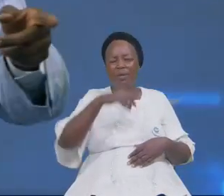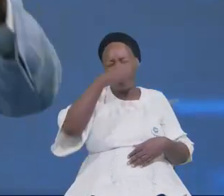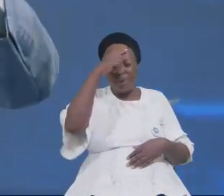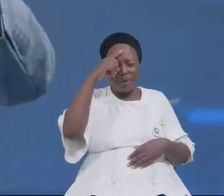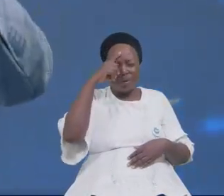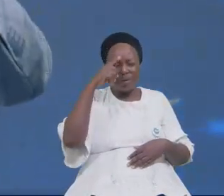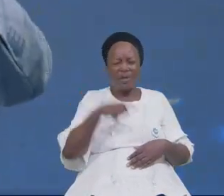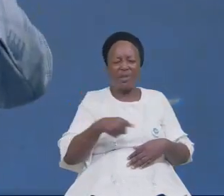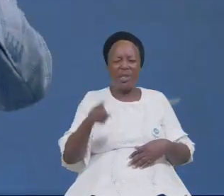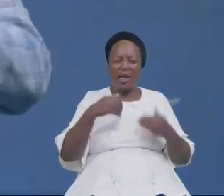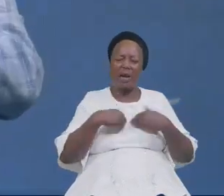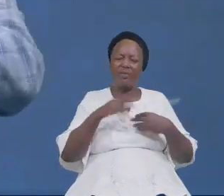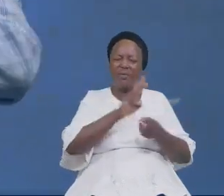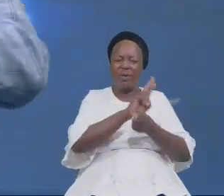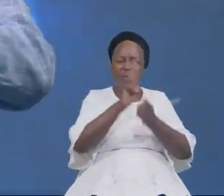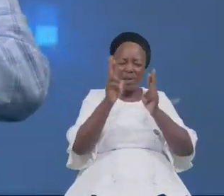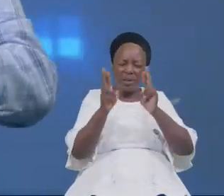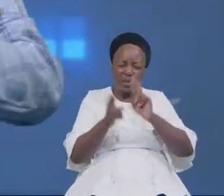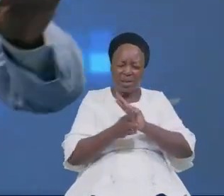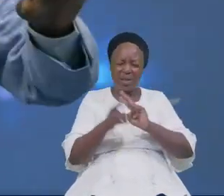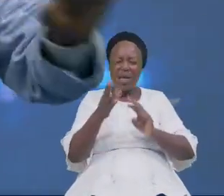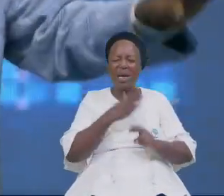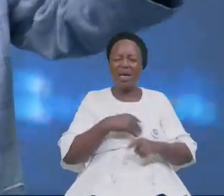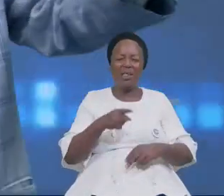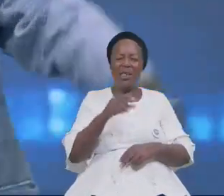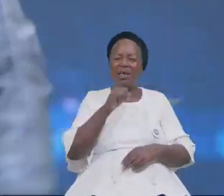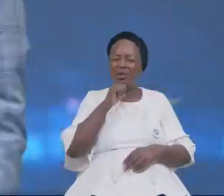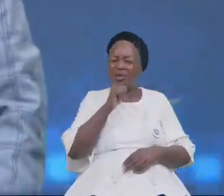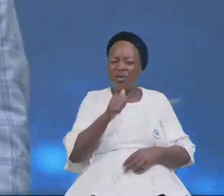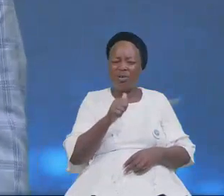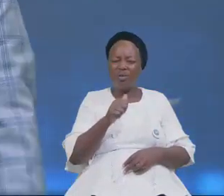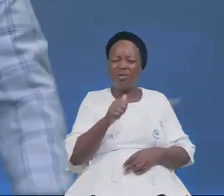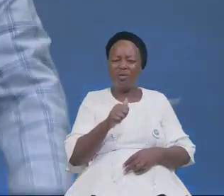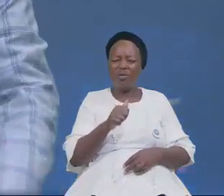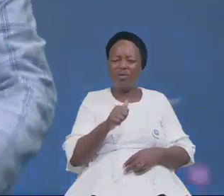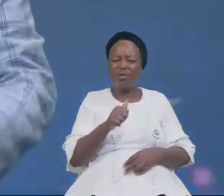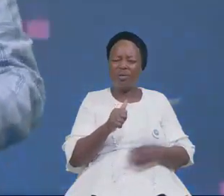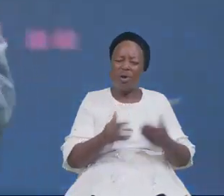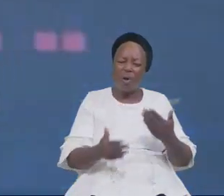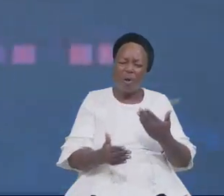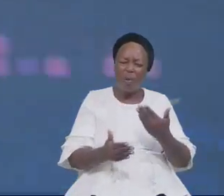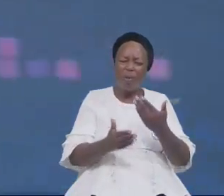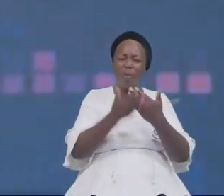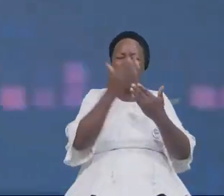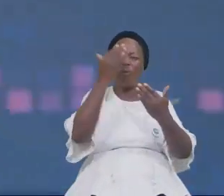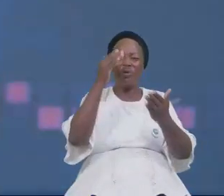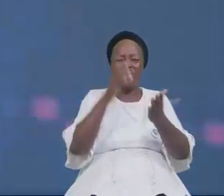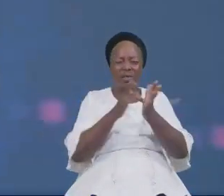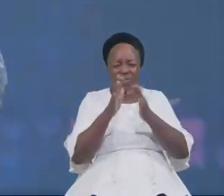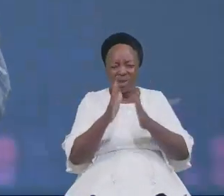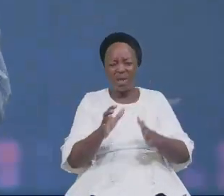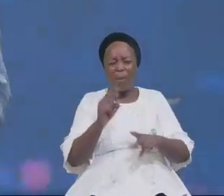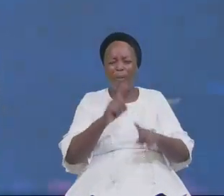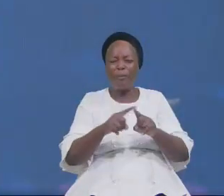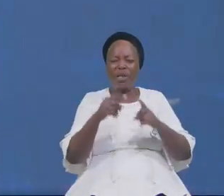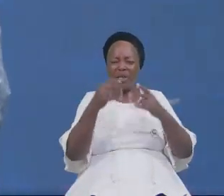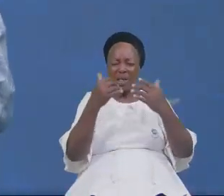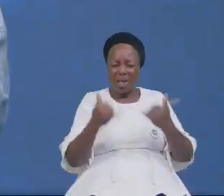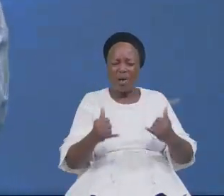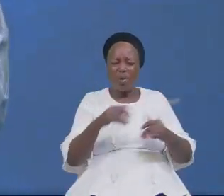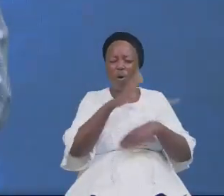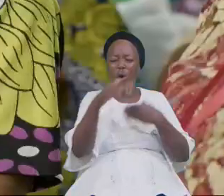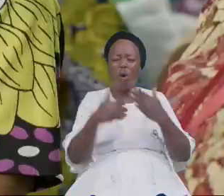have repented and they are no more almost Christians. They are now